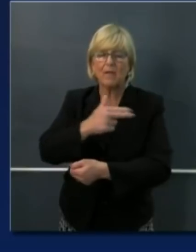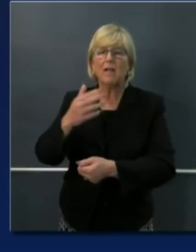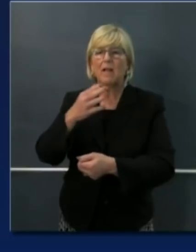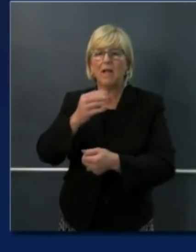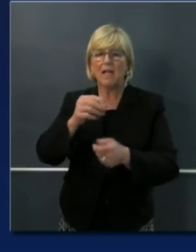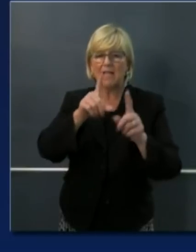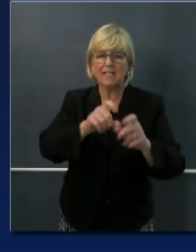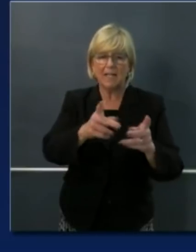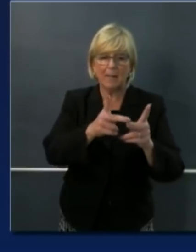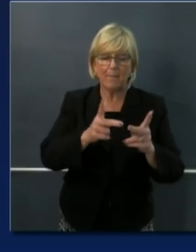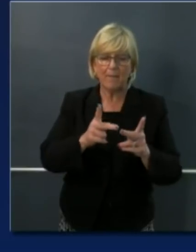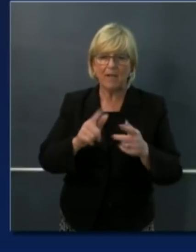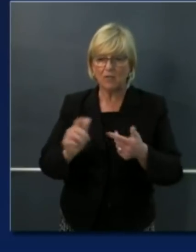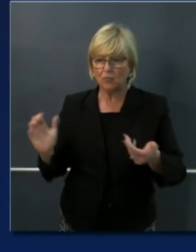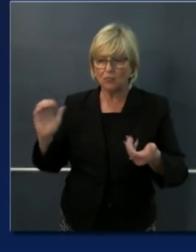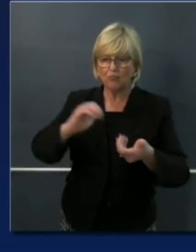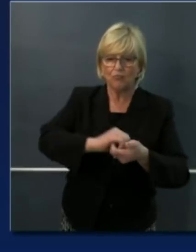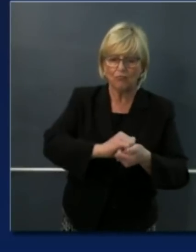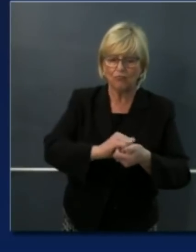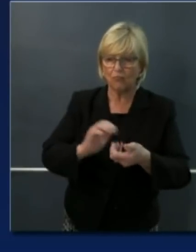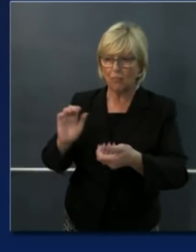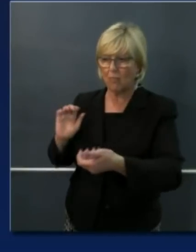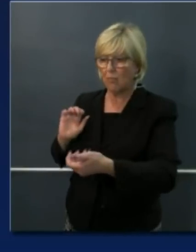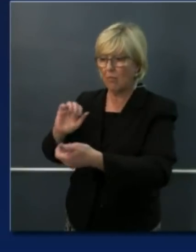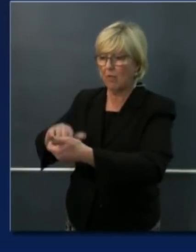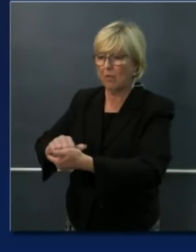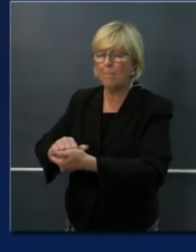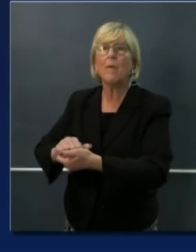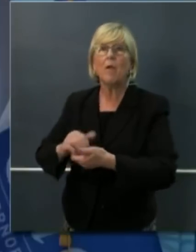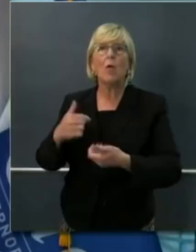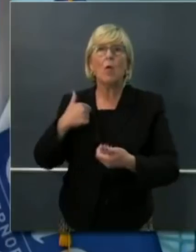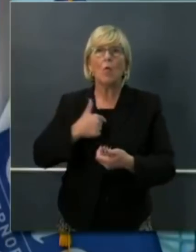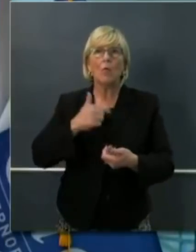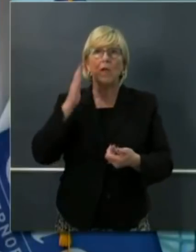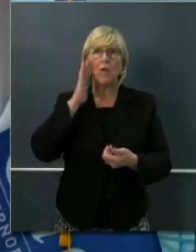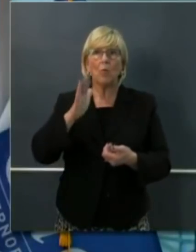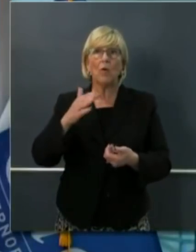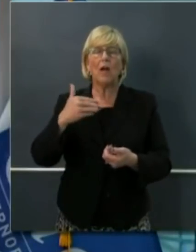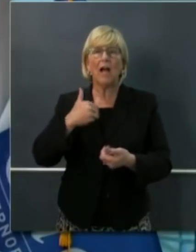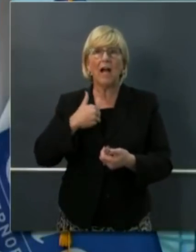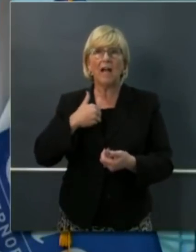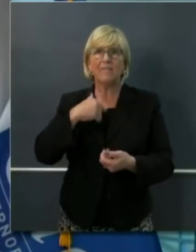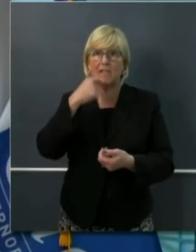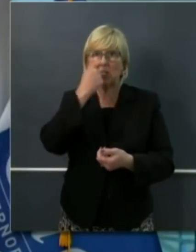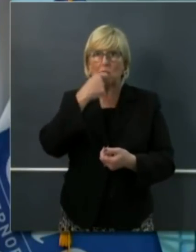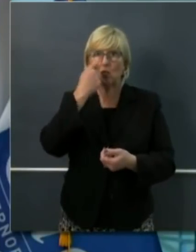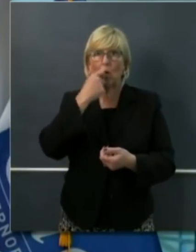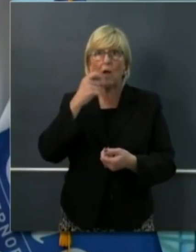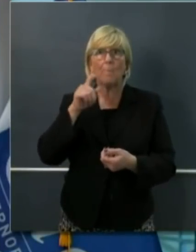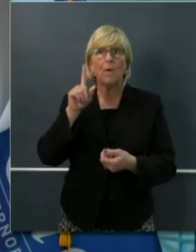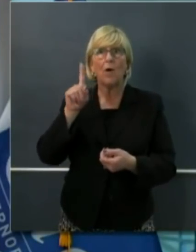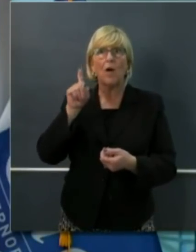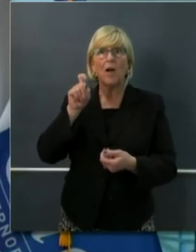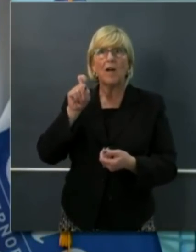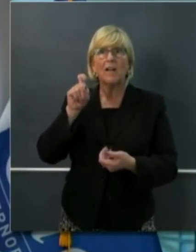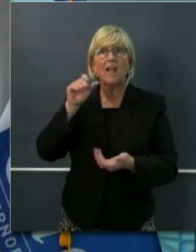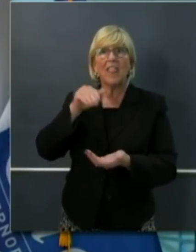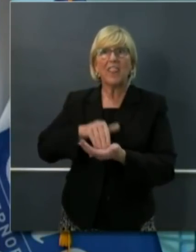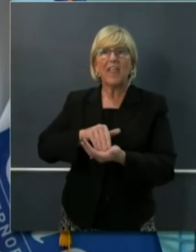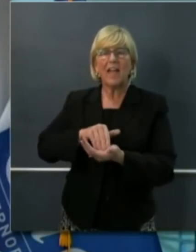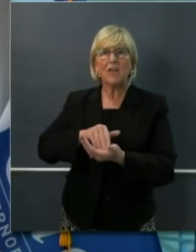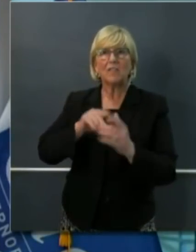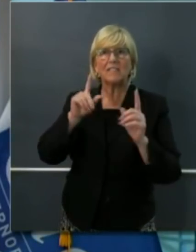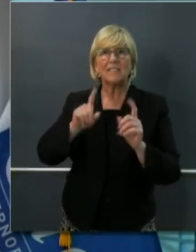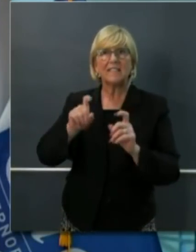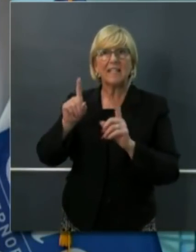is no small announcement that we have a promise to have swabs here this week. Those 100,000 swabs are 100,000 tests.